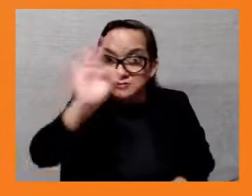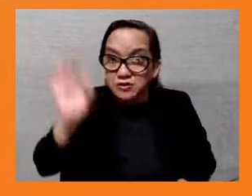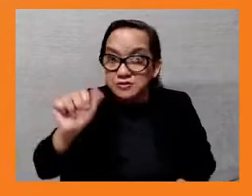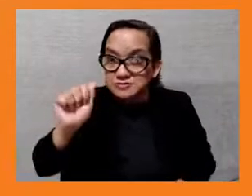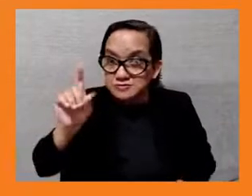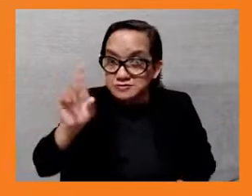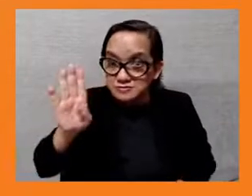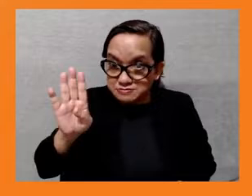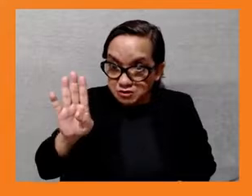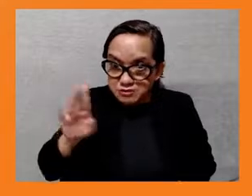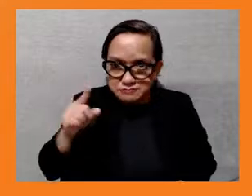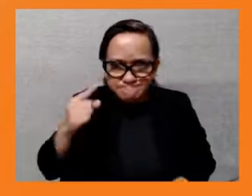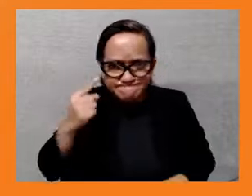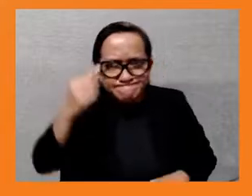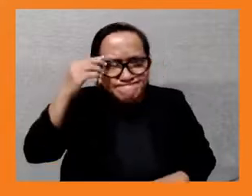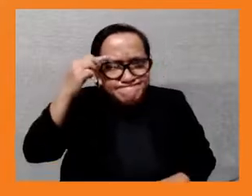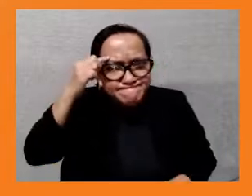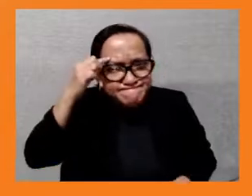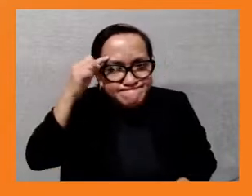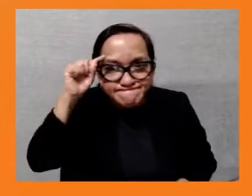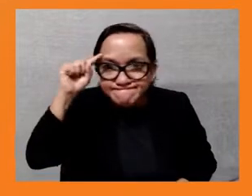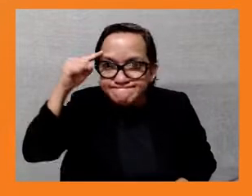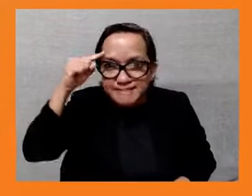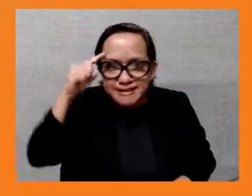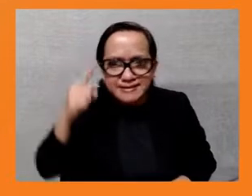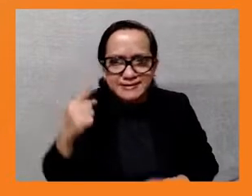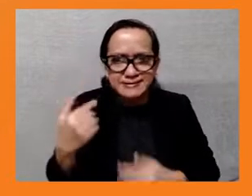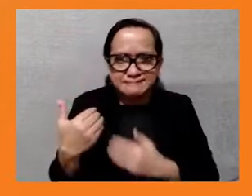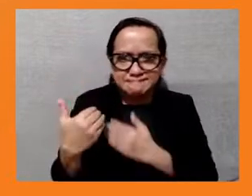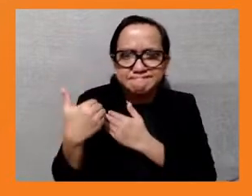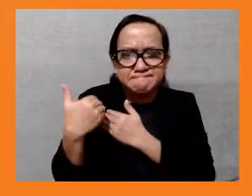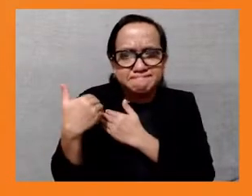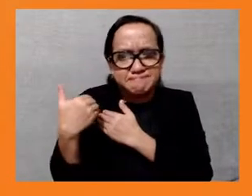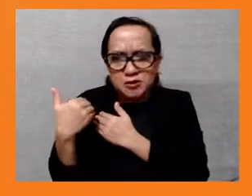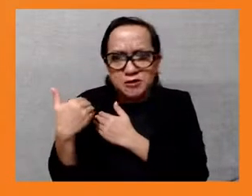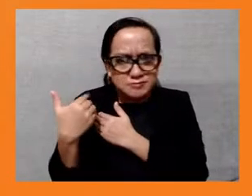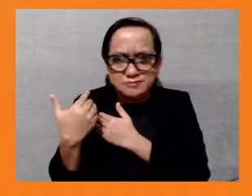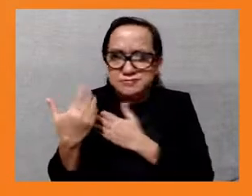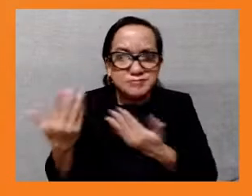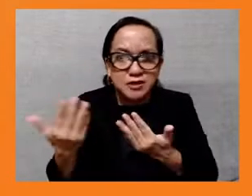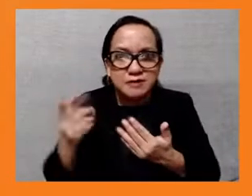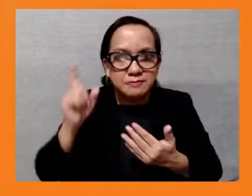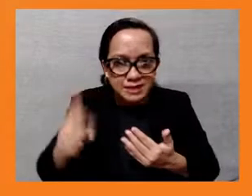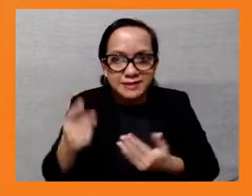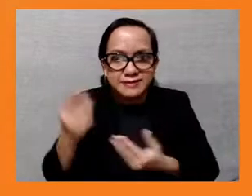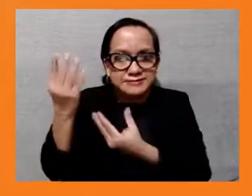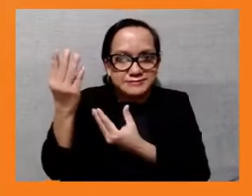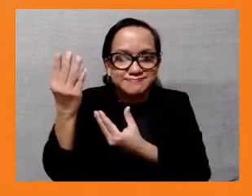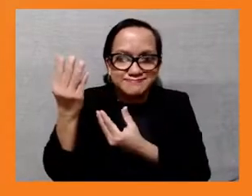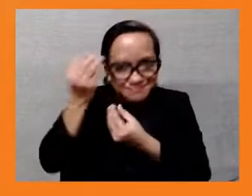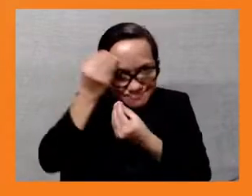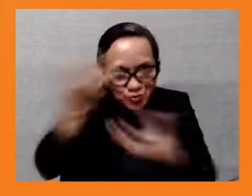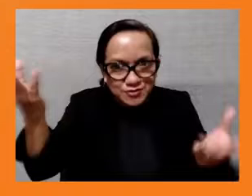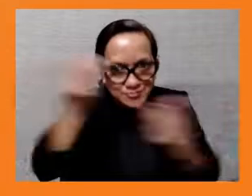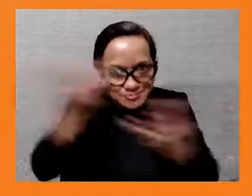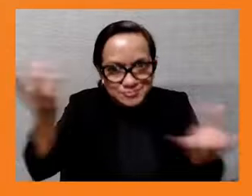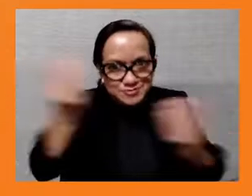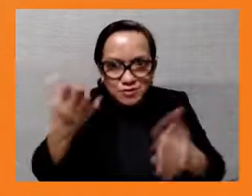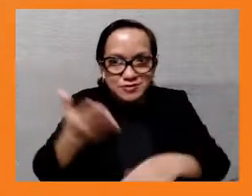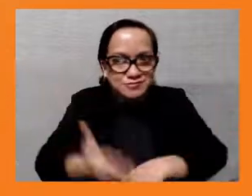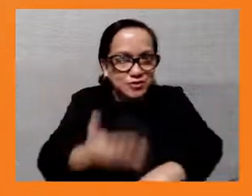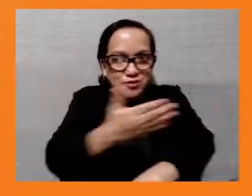conditions, hours of work, grievance redress procedures. But I think the challenging aspect here,